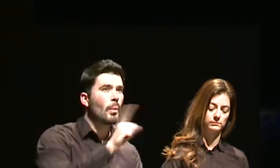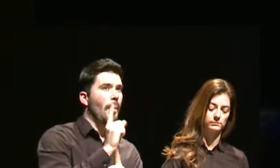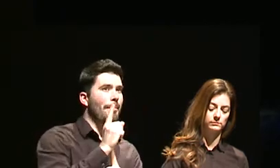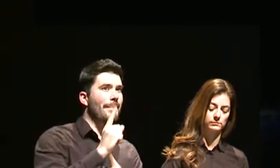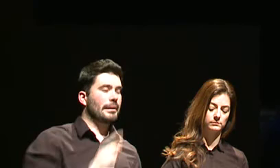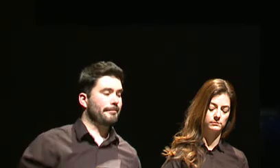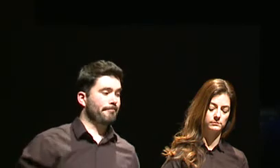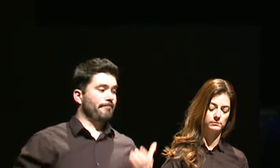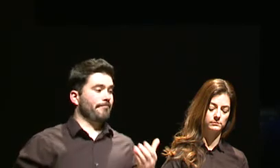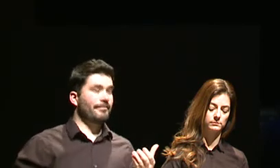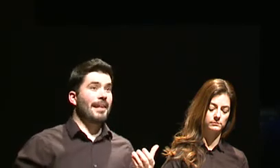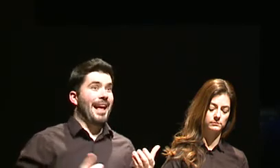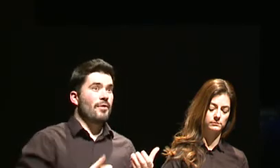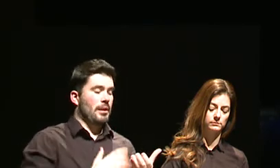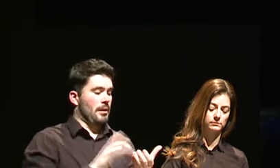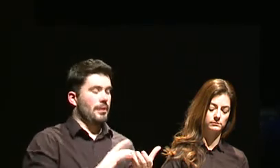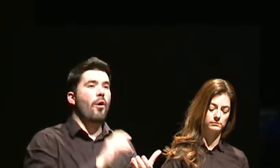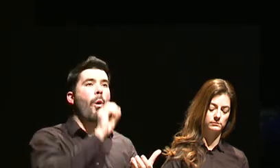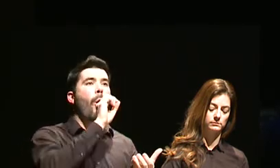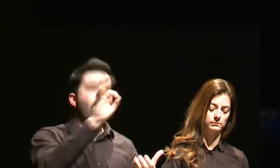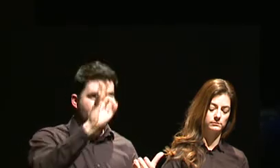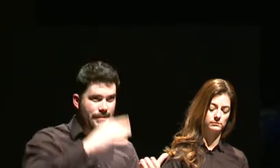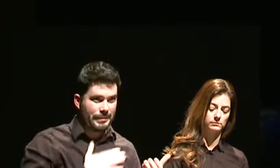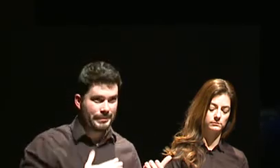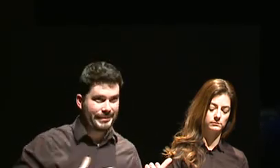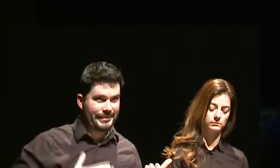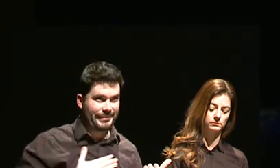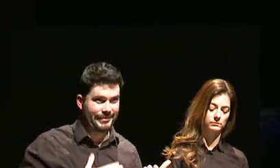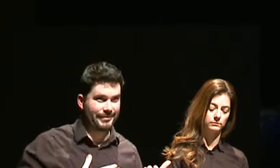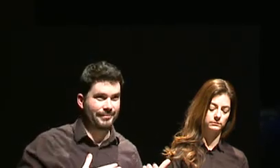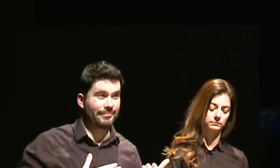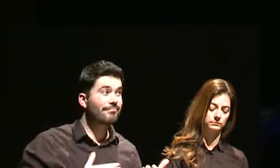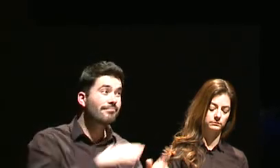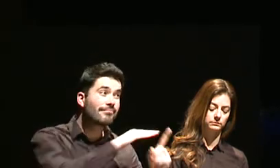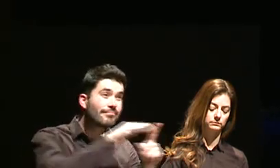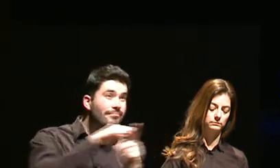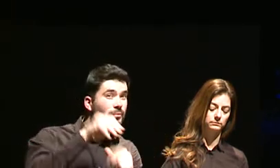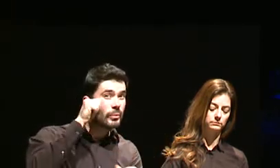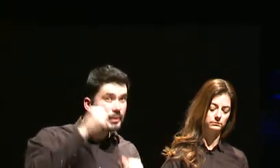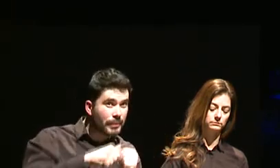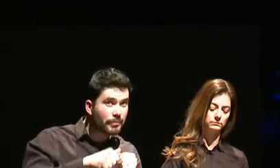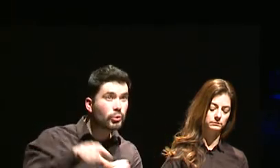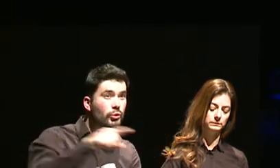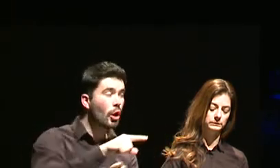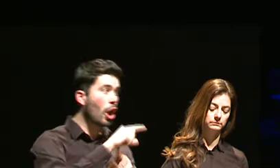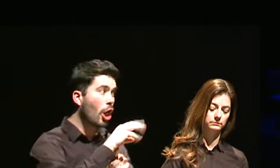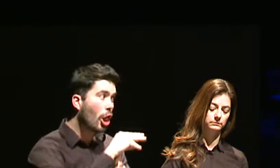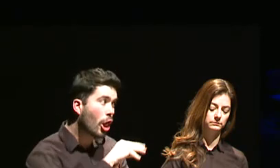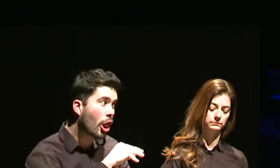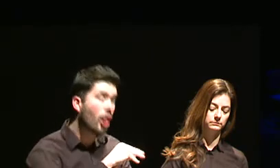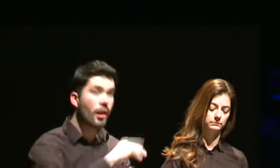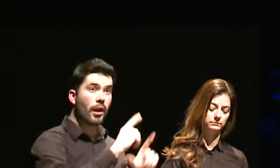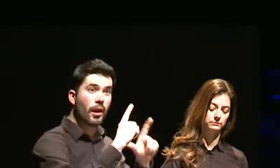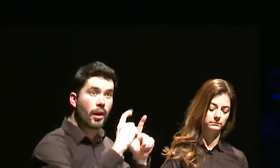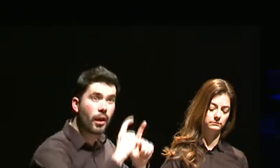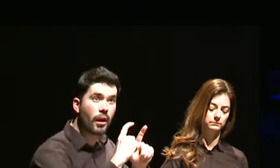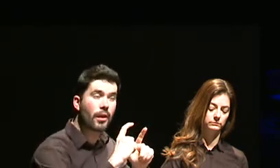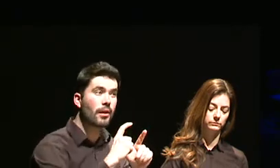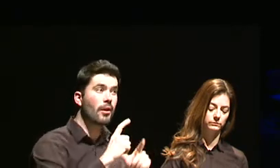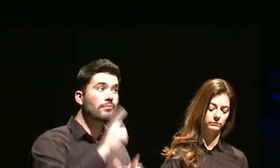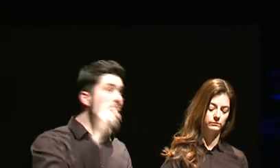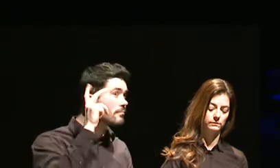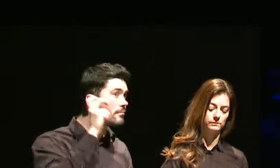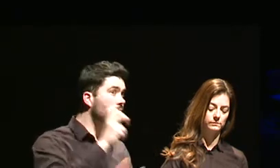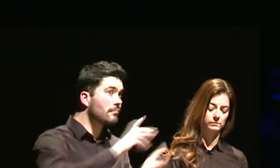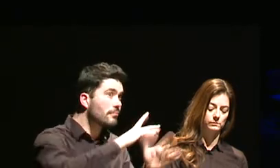electronic devices are turned completely off. We remind you that the unauthorized use of video, photographic, or audio recording